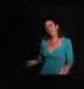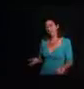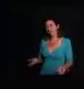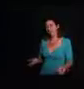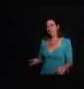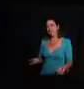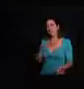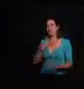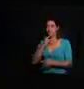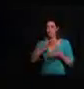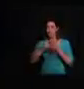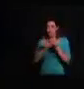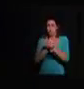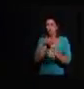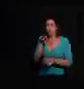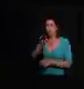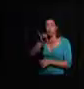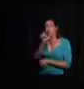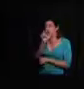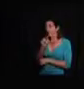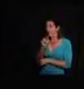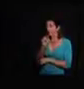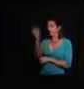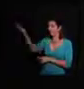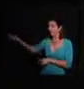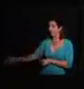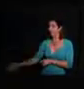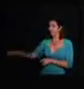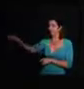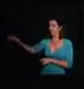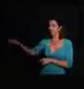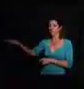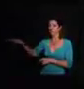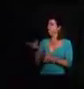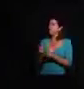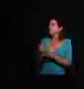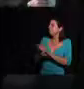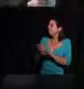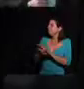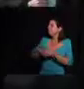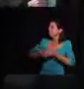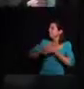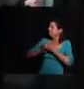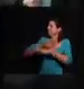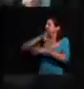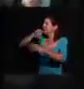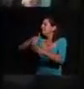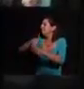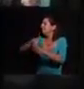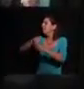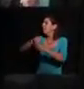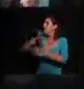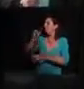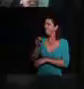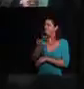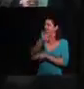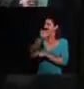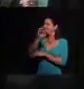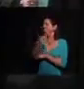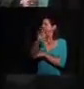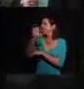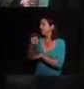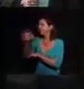I guess I'll start with you, Jan, and I'll ask you, how you got involved with Make a Change Canada. I've been with Make a